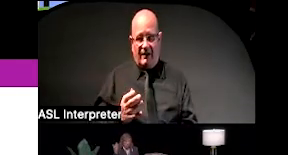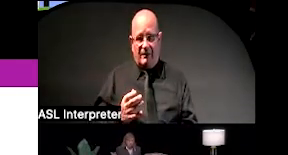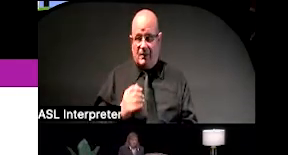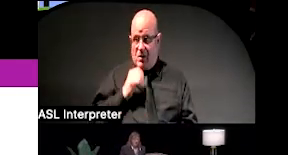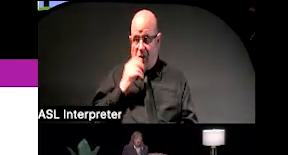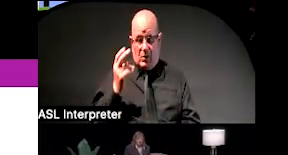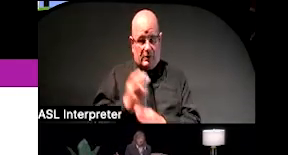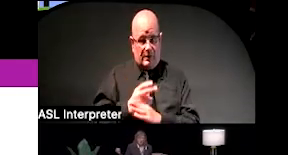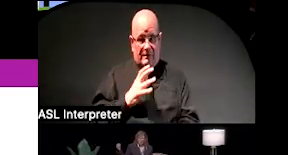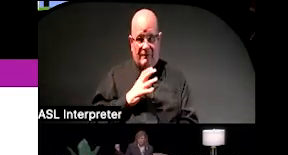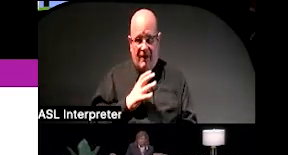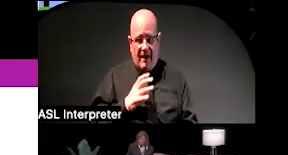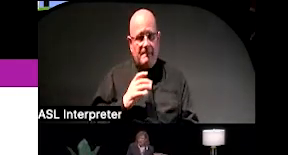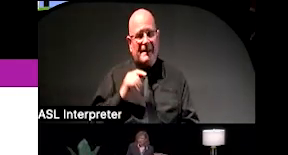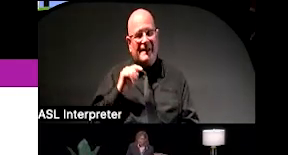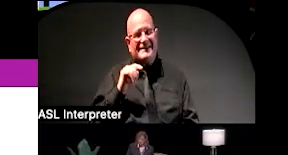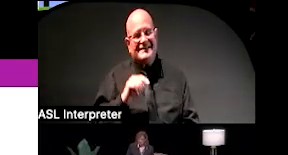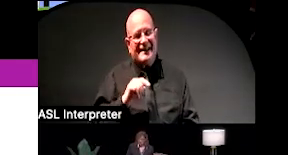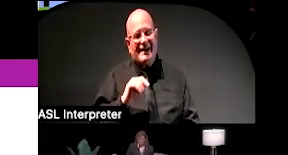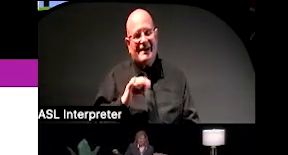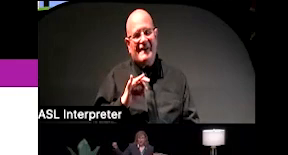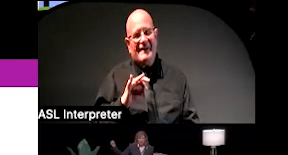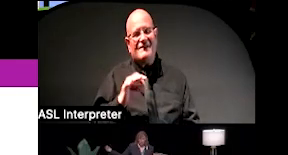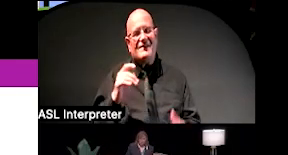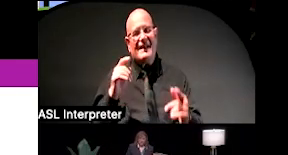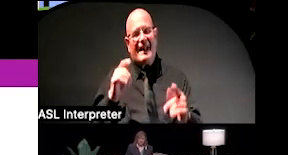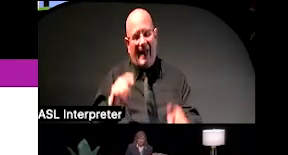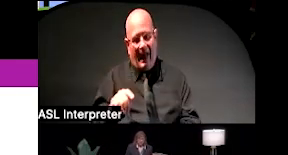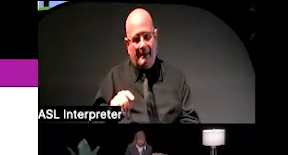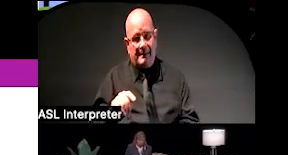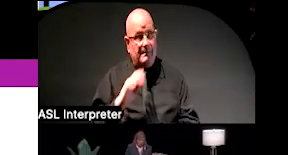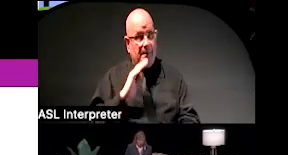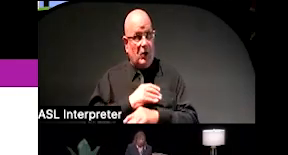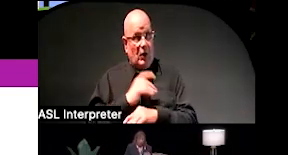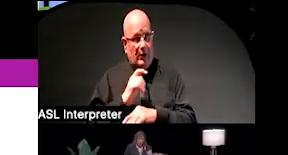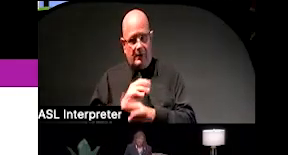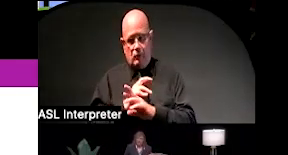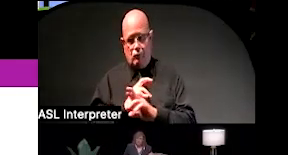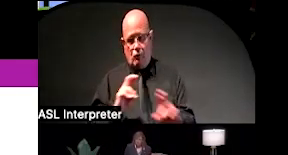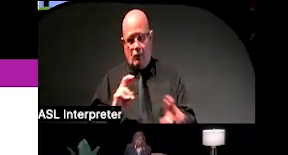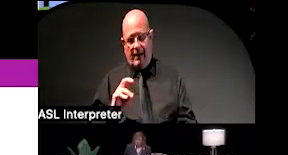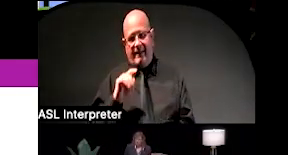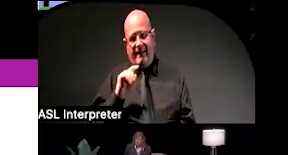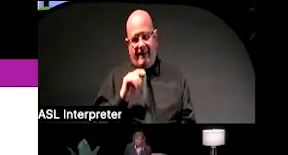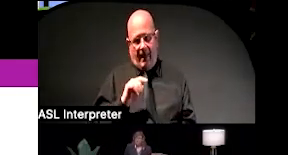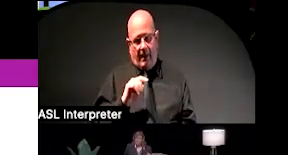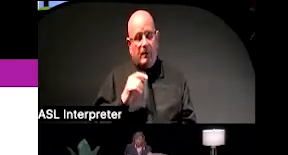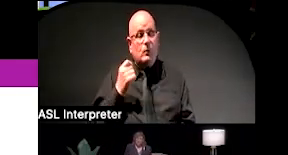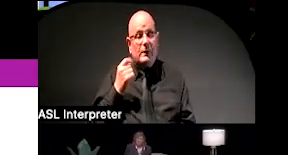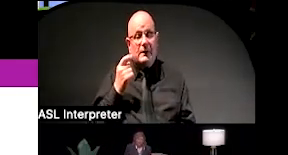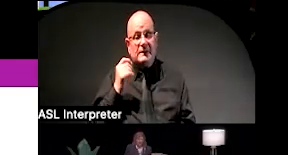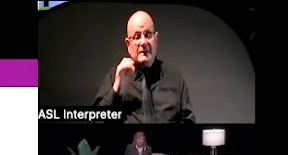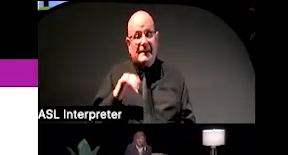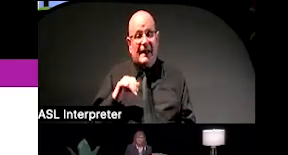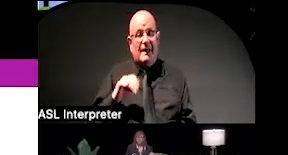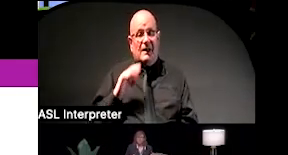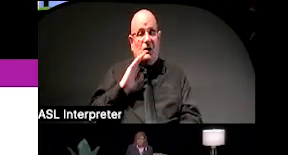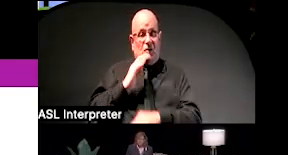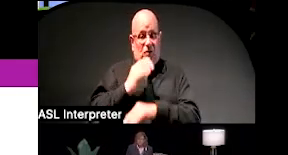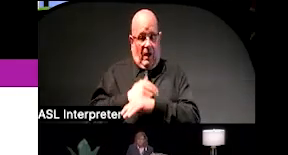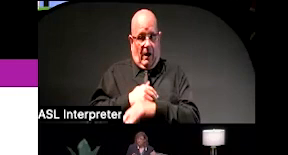But it's there if it happens and she needs it. We understand that she had